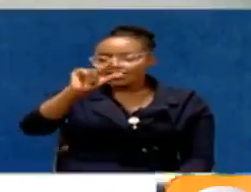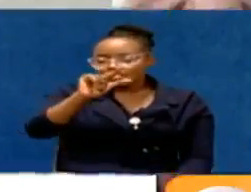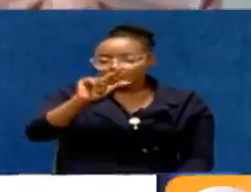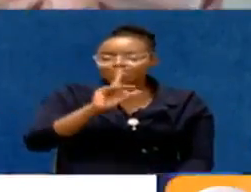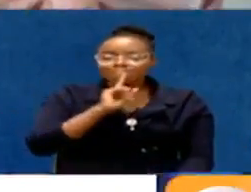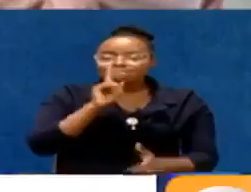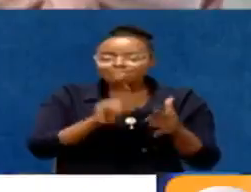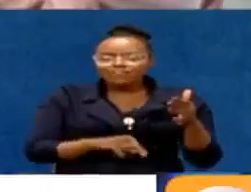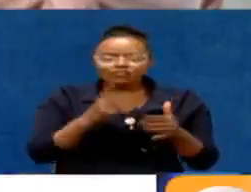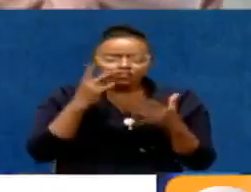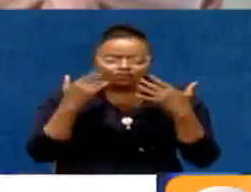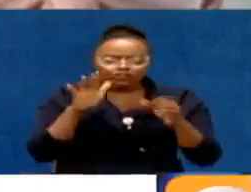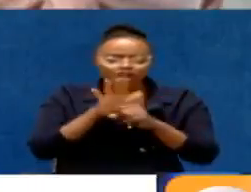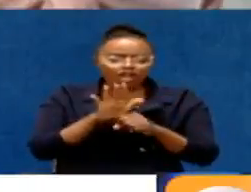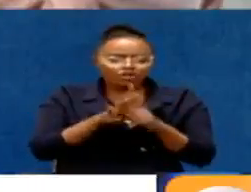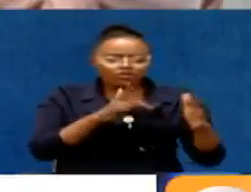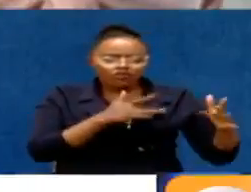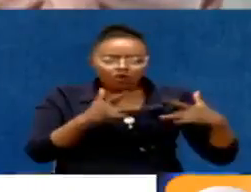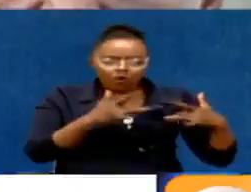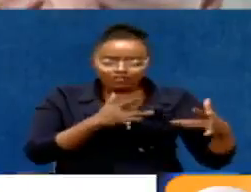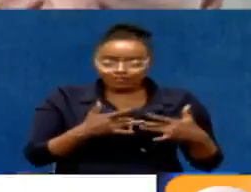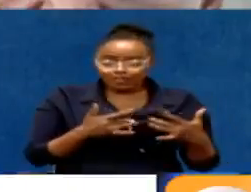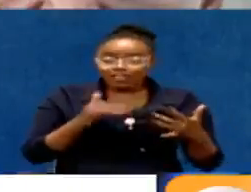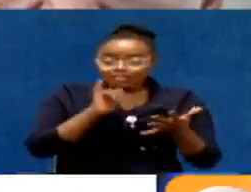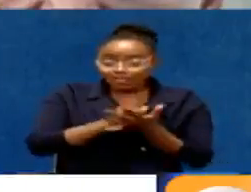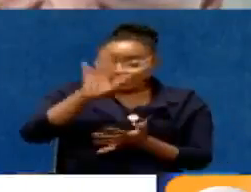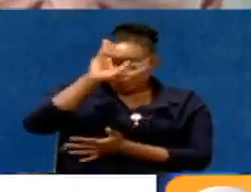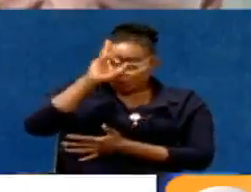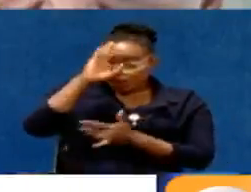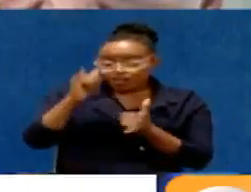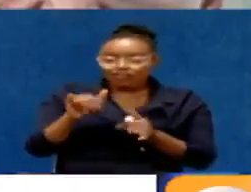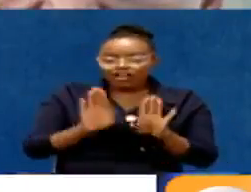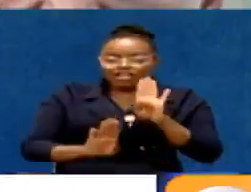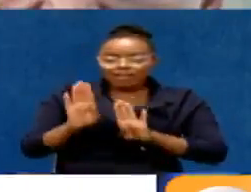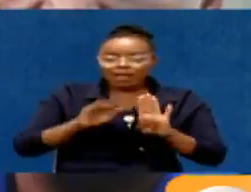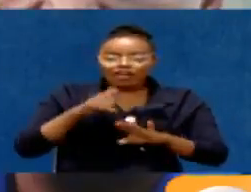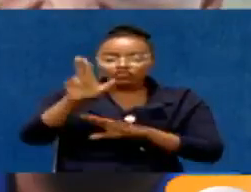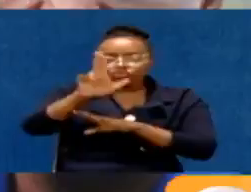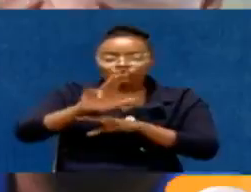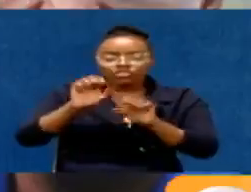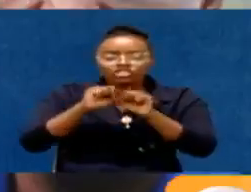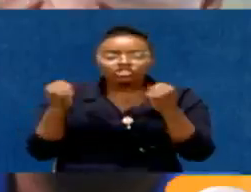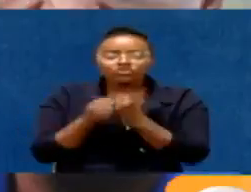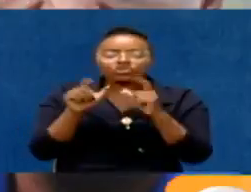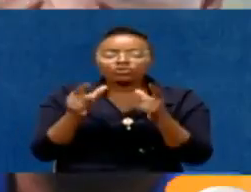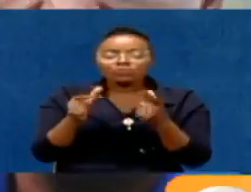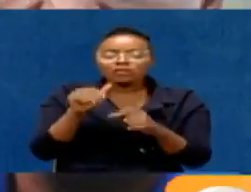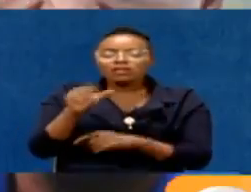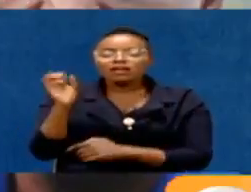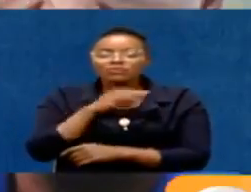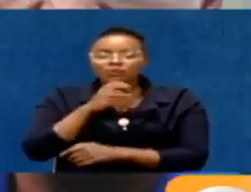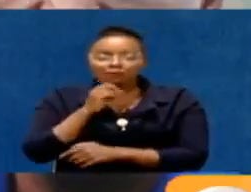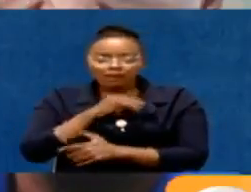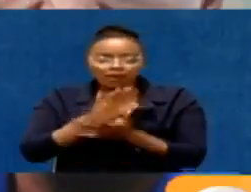is cited having noted with a lot of concern that officers have developed a habit of using social media to advance their